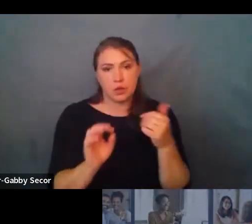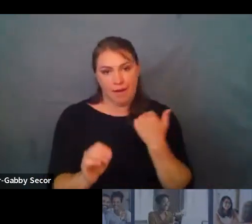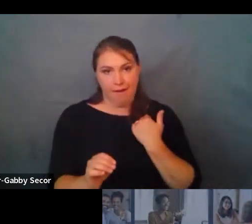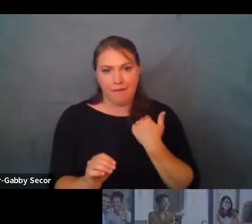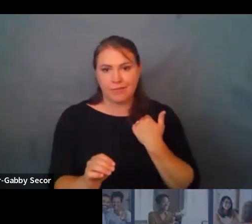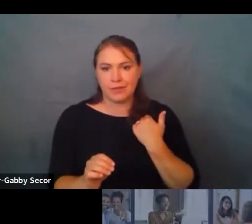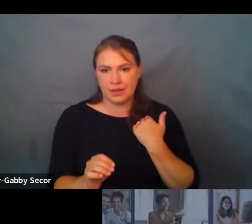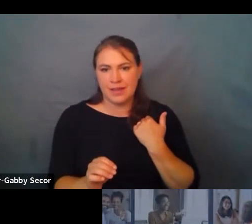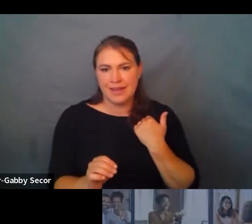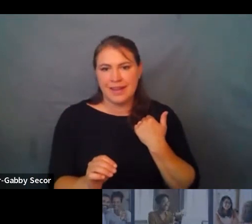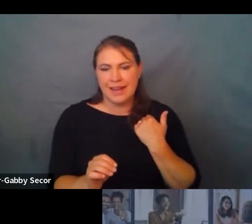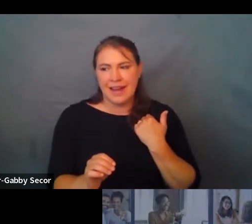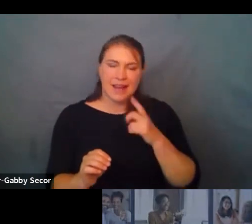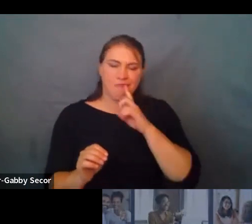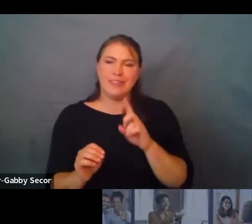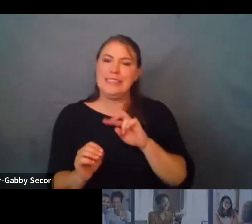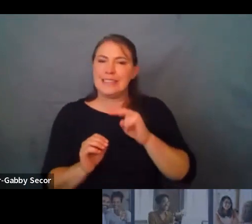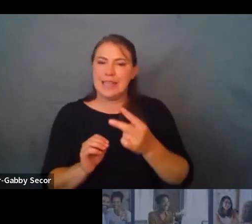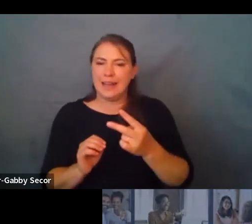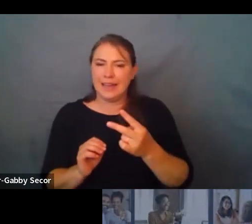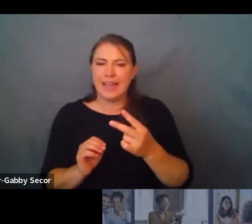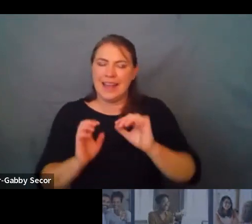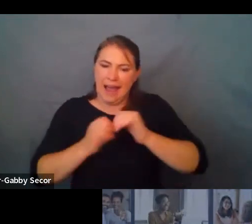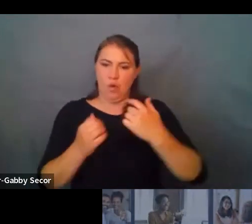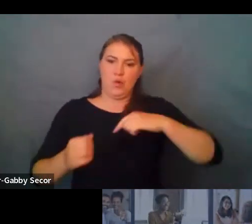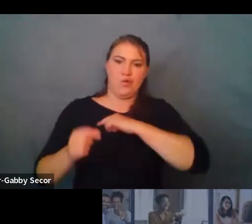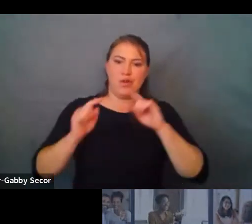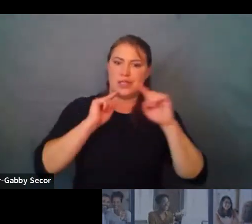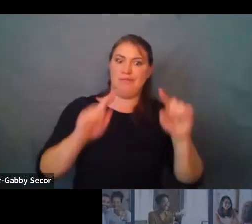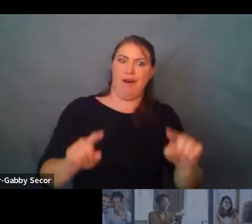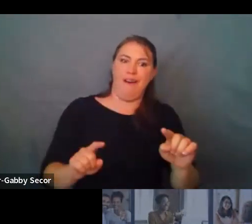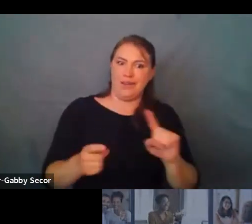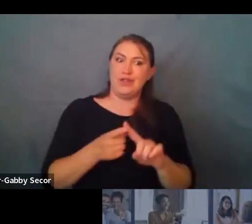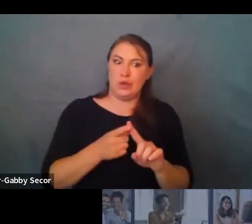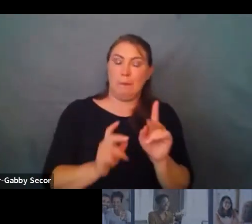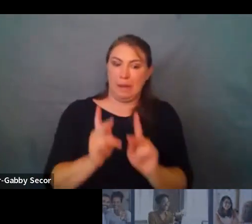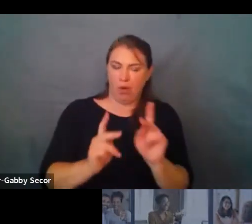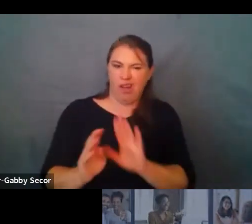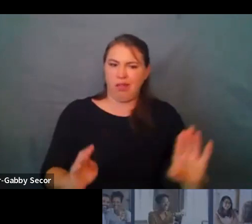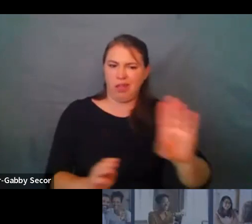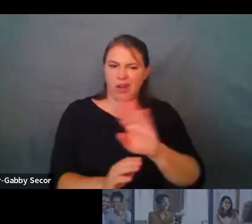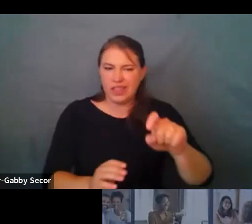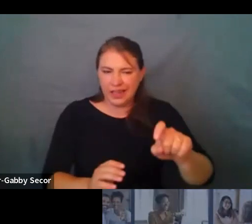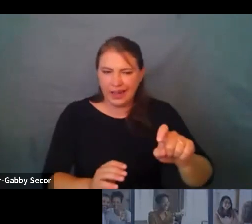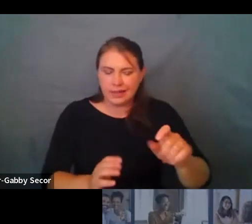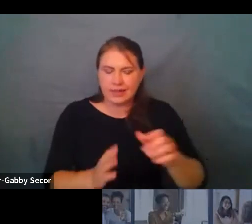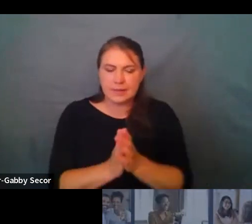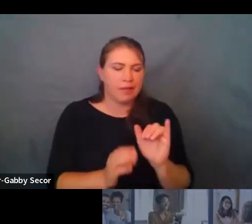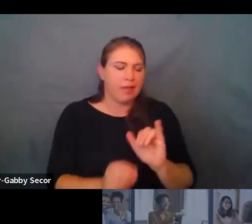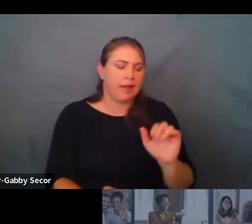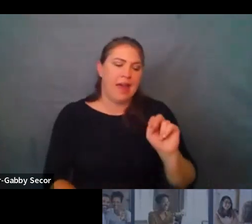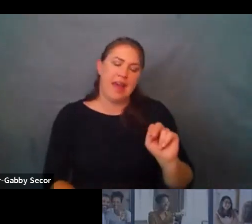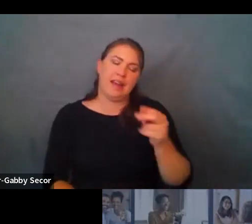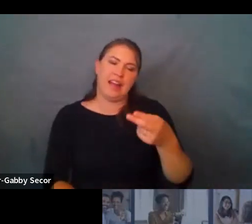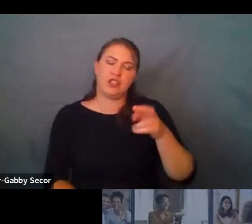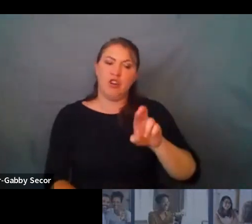agencies. And I would say second to that would be responsiveness. I think the work that we've been able to do with groups such as NHRC, which